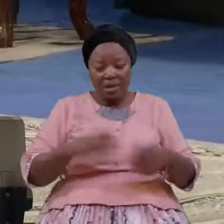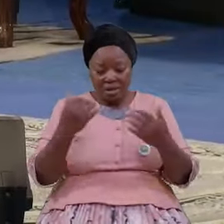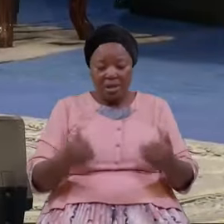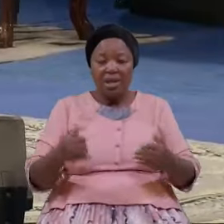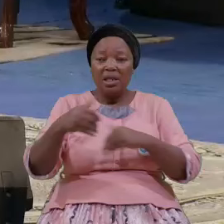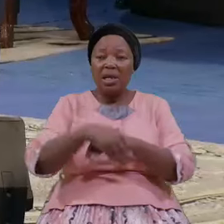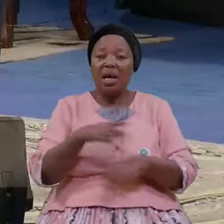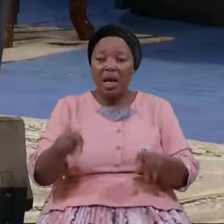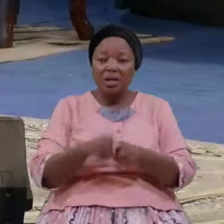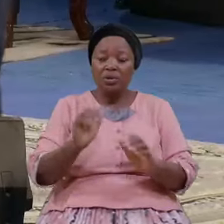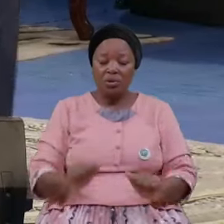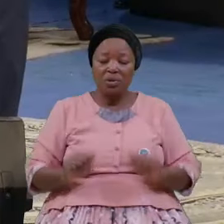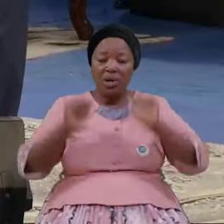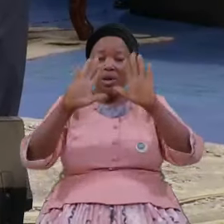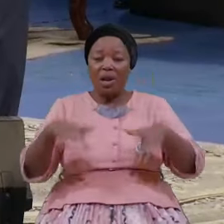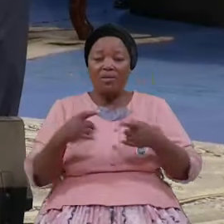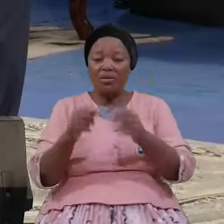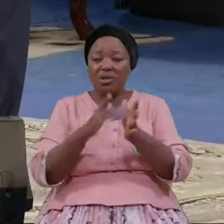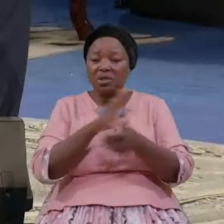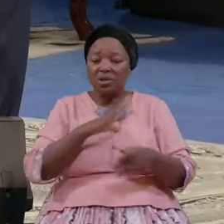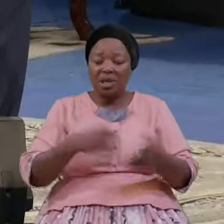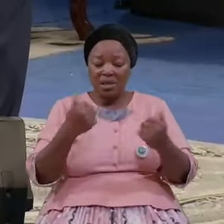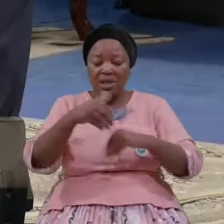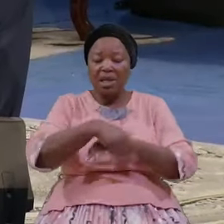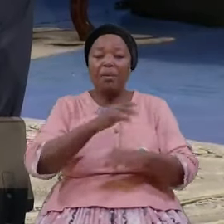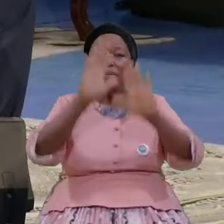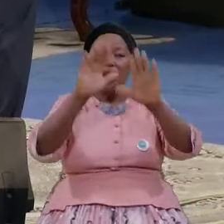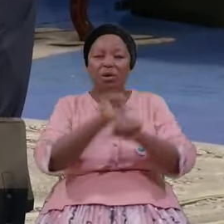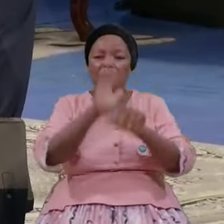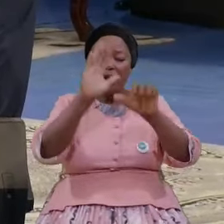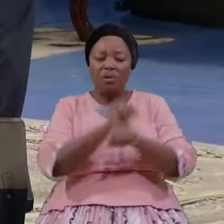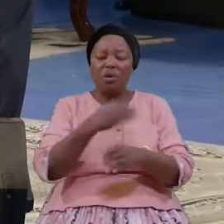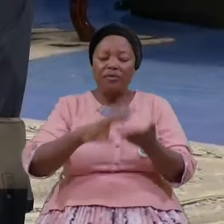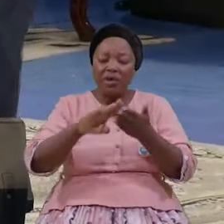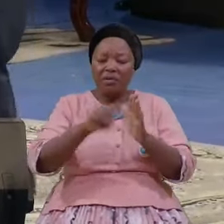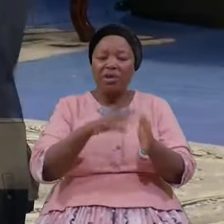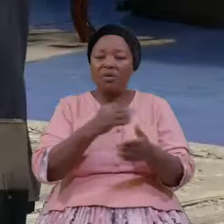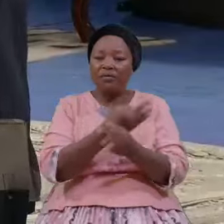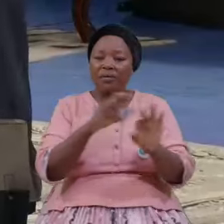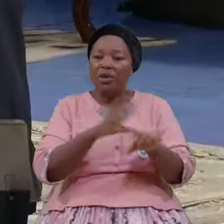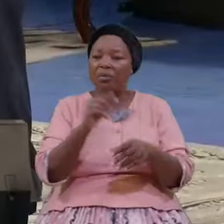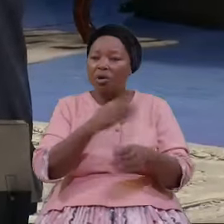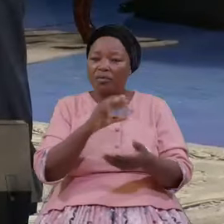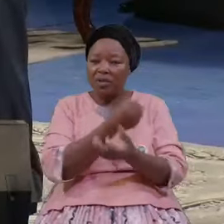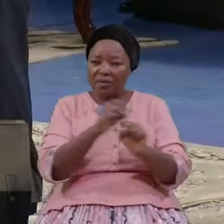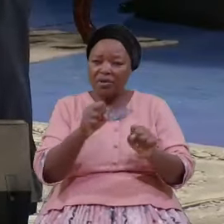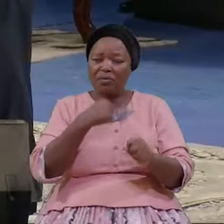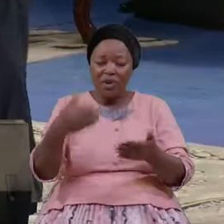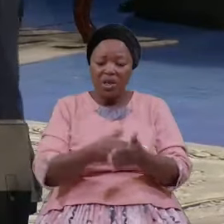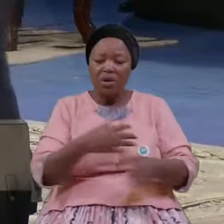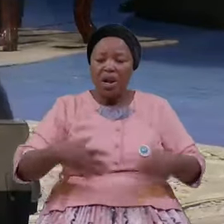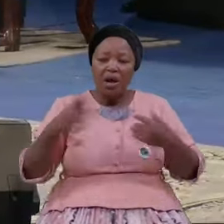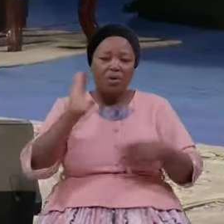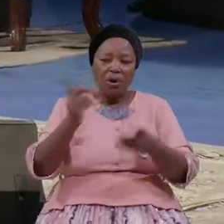tonight, miracle, the miracle of forgiveness, of freedom, of salvation, of a new life will come to you